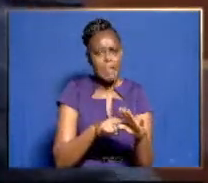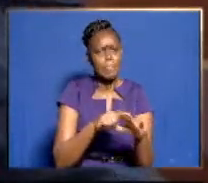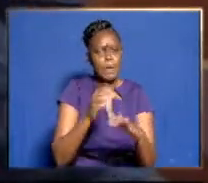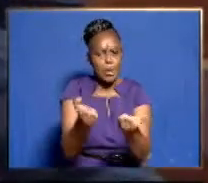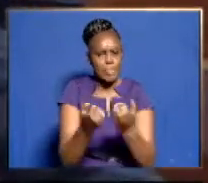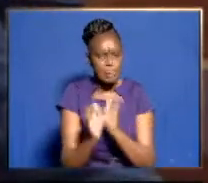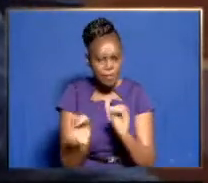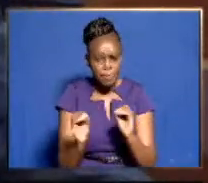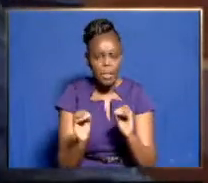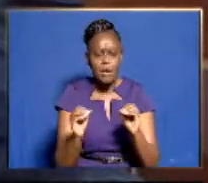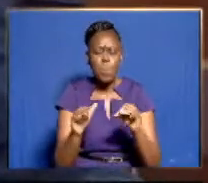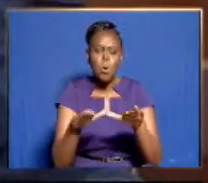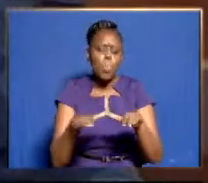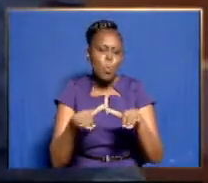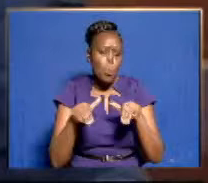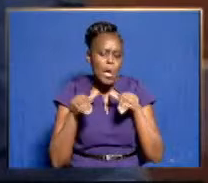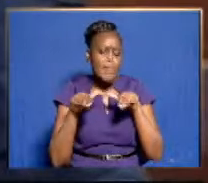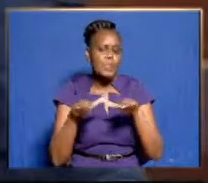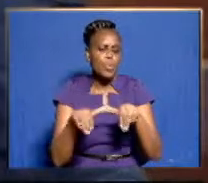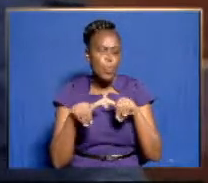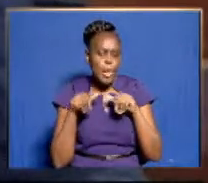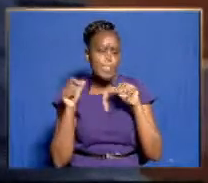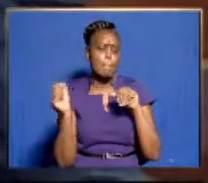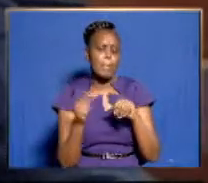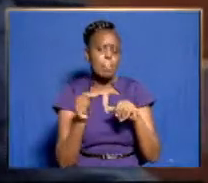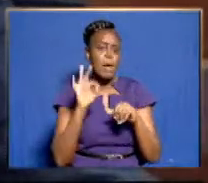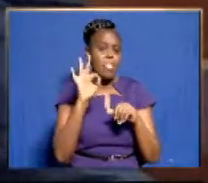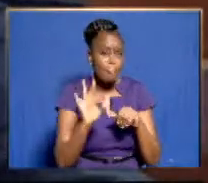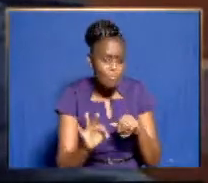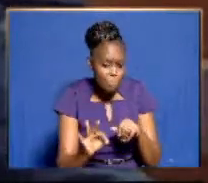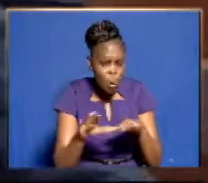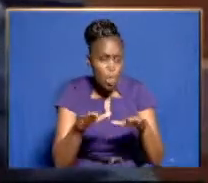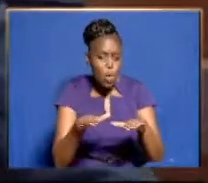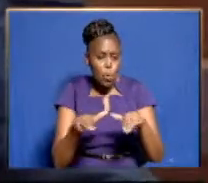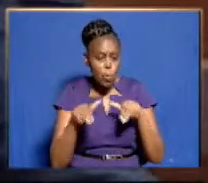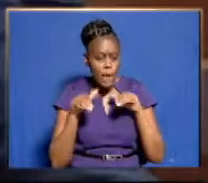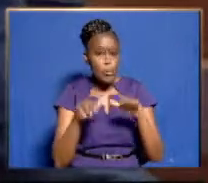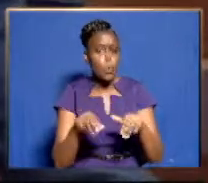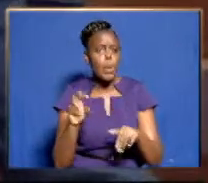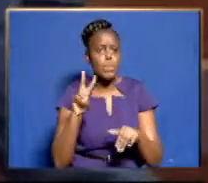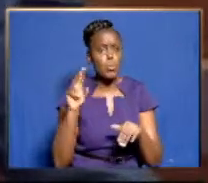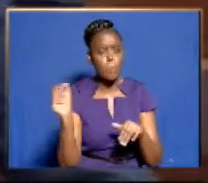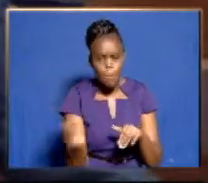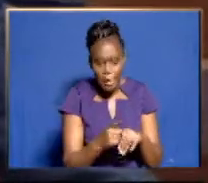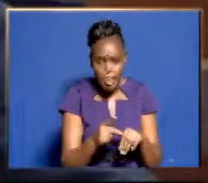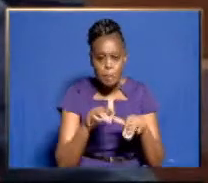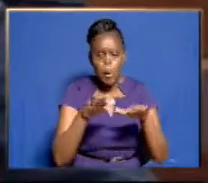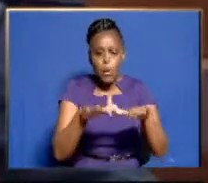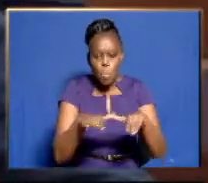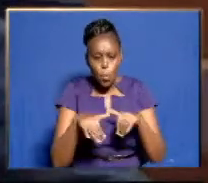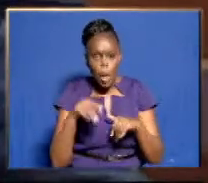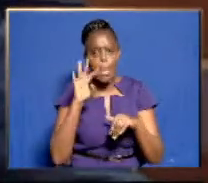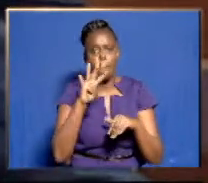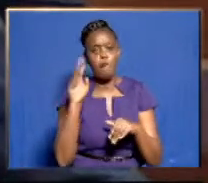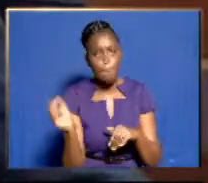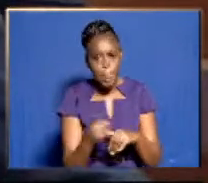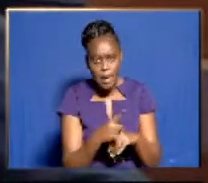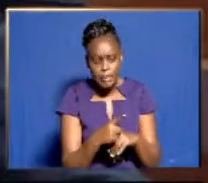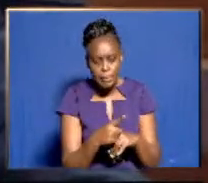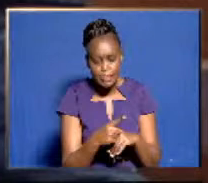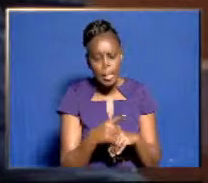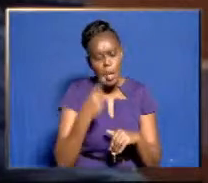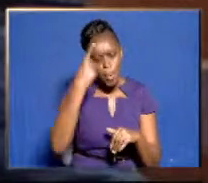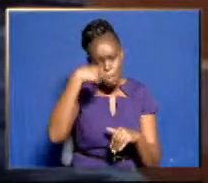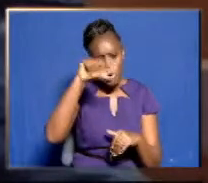of delay. 4 months delay, some are given 2 months, then another 4 months remaining. And I think if it's a government policy